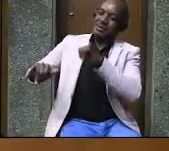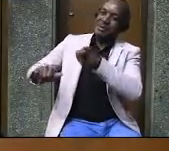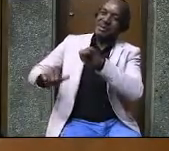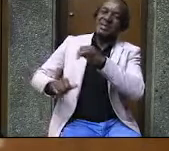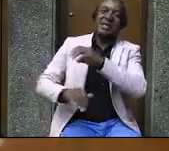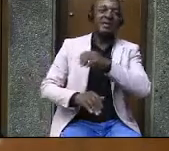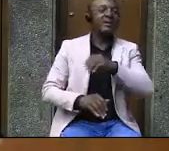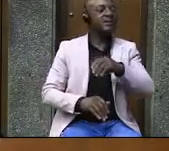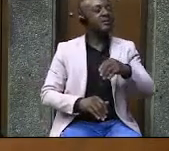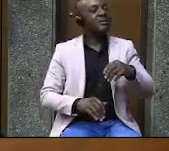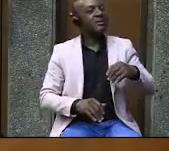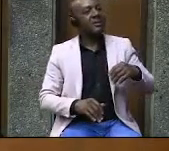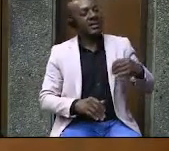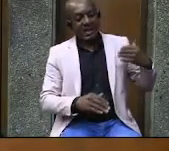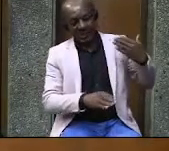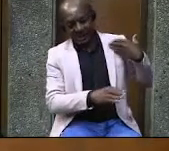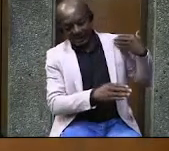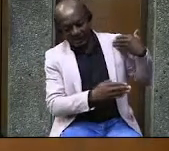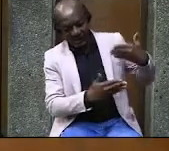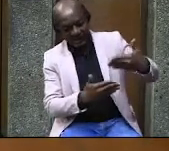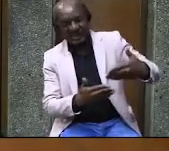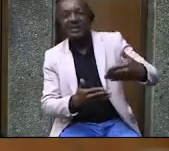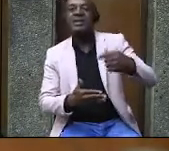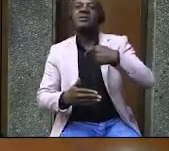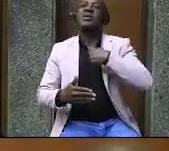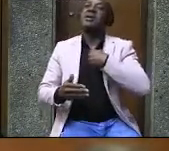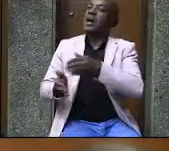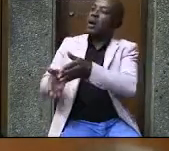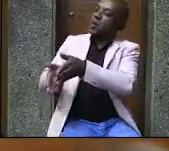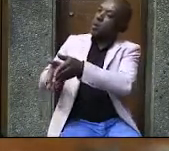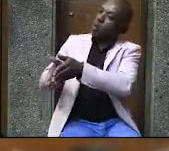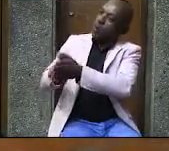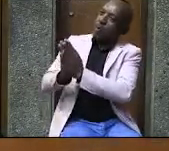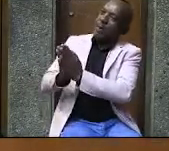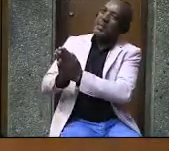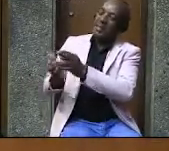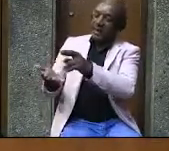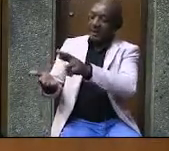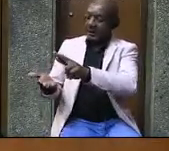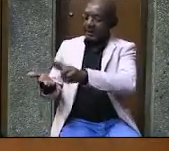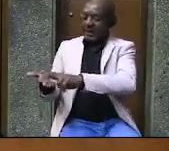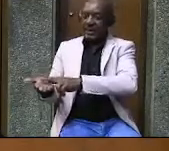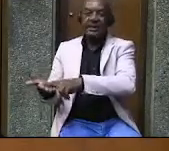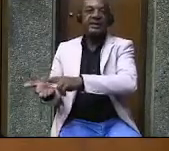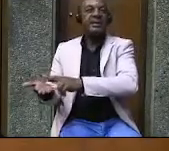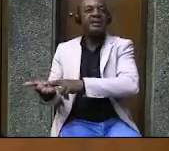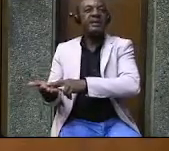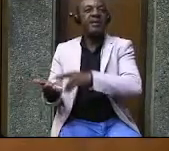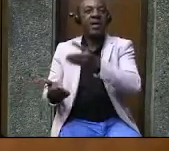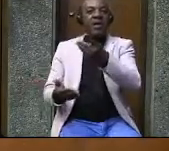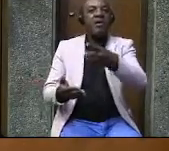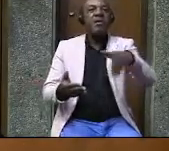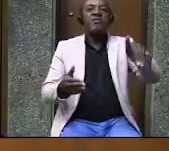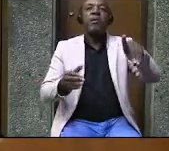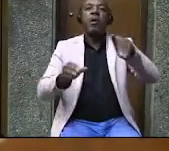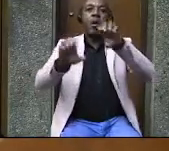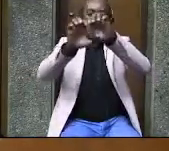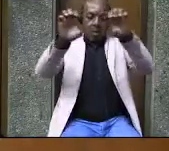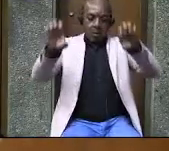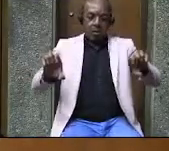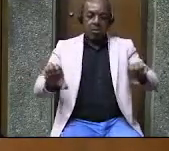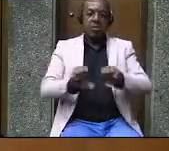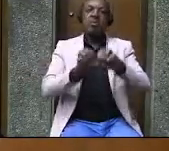abantu abangasese sicele ama re-registration asikawatholi siyakhula sithi ama property wethu kodwa